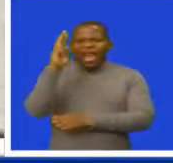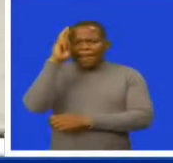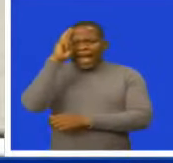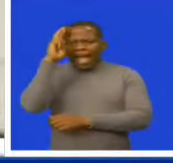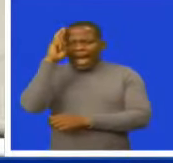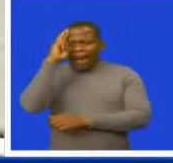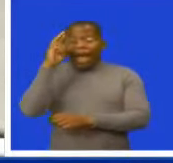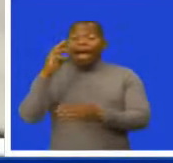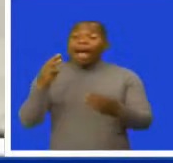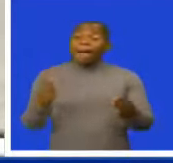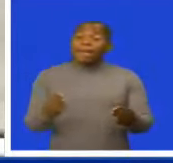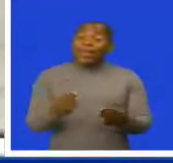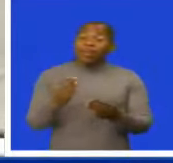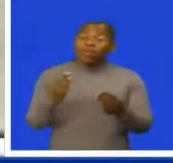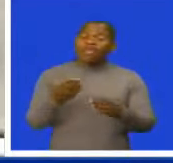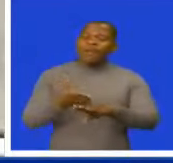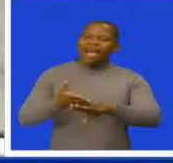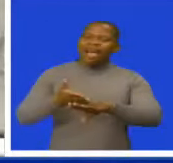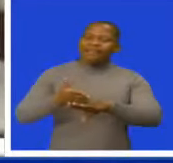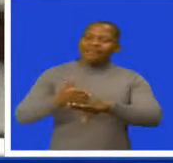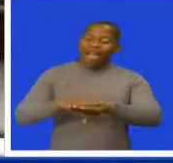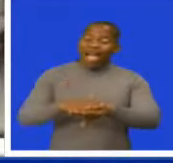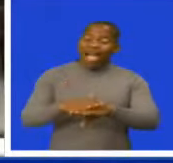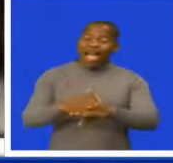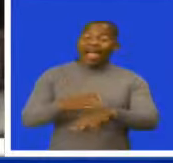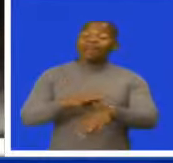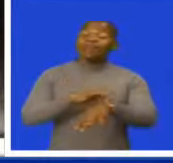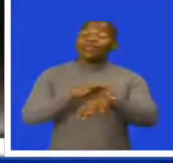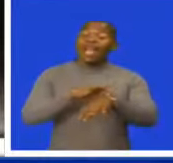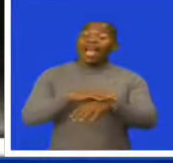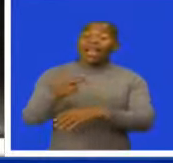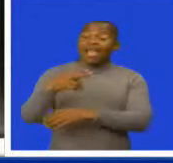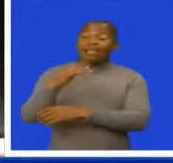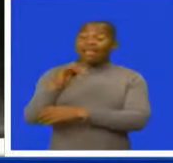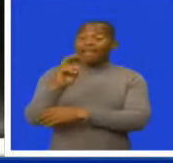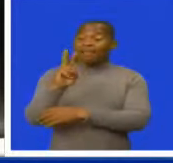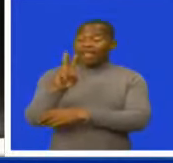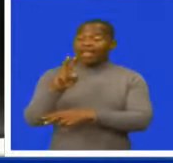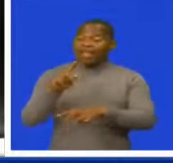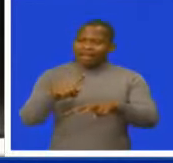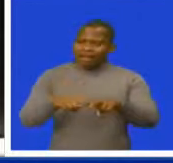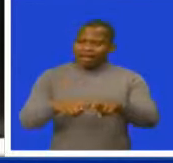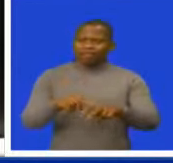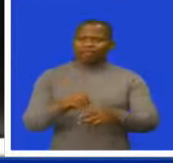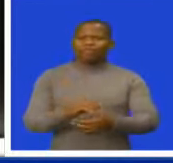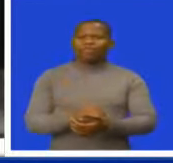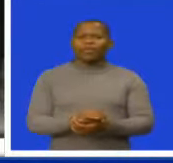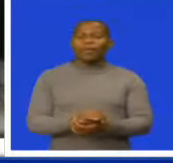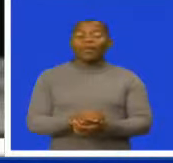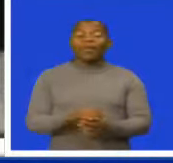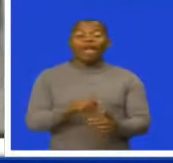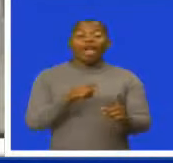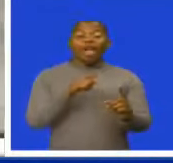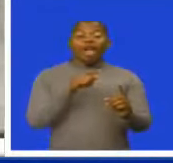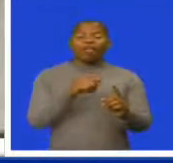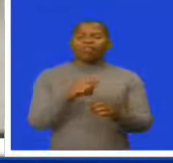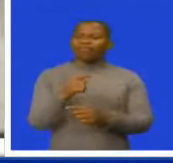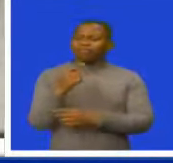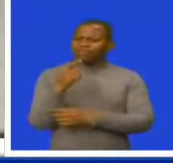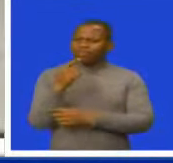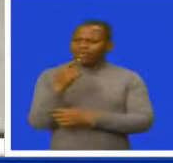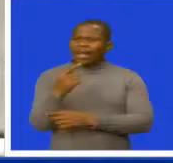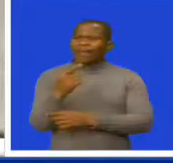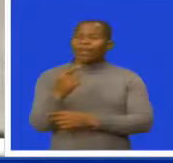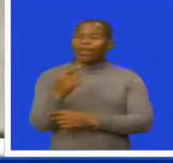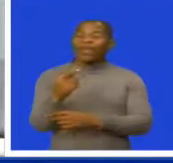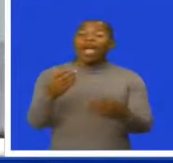selidlala inzima lebandi eTindzabeni HIV ngekufunzisa nekushumayela kuhlola lesifo nekuthi lesebanaso